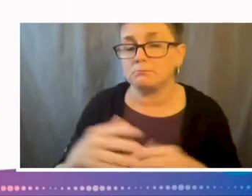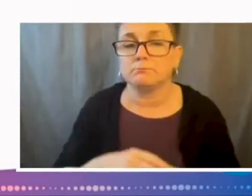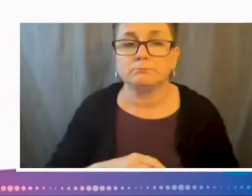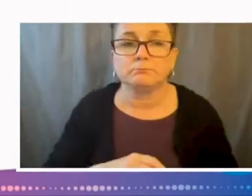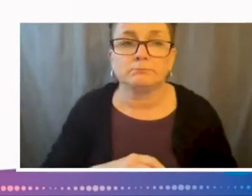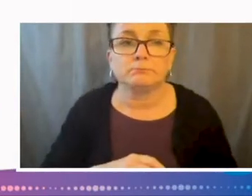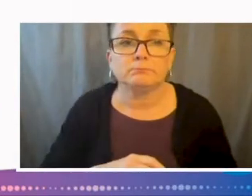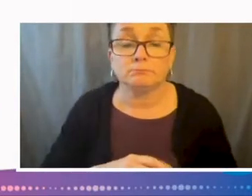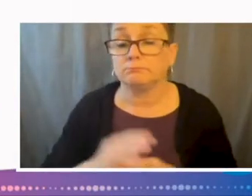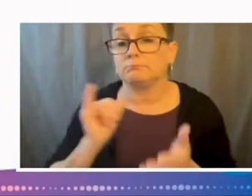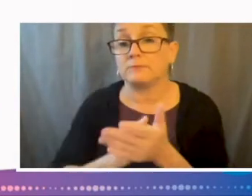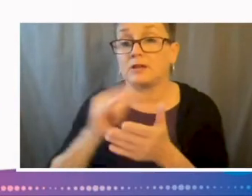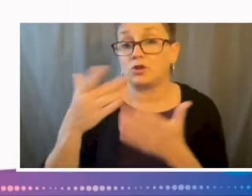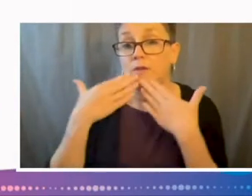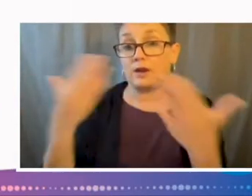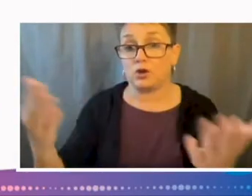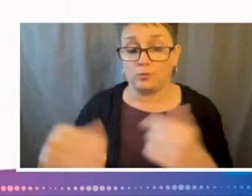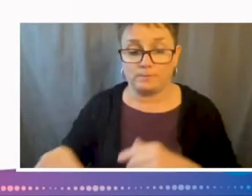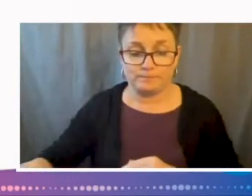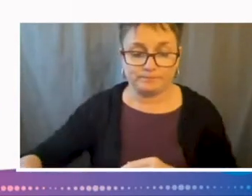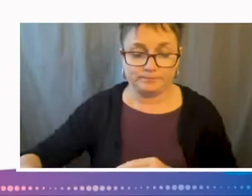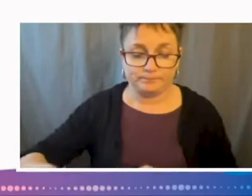And that's all. Thank you.